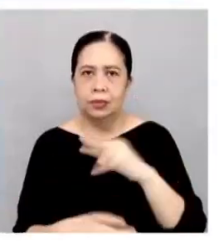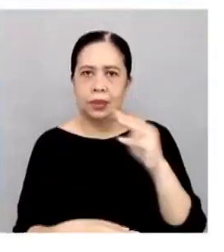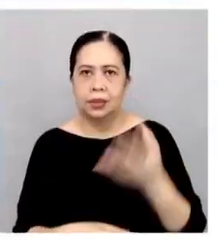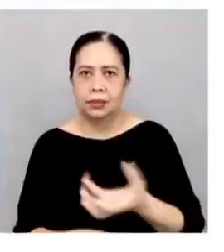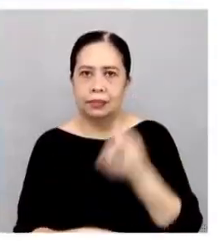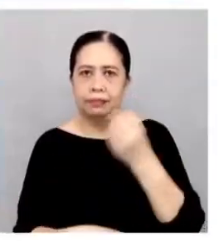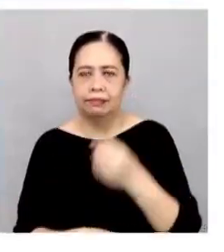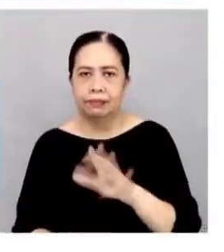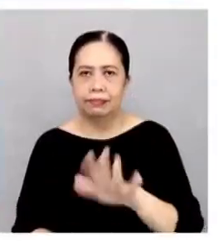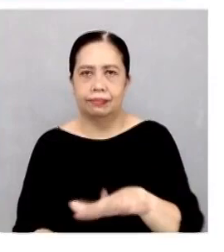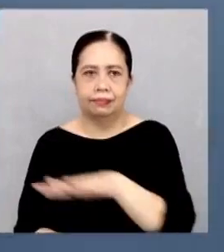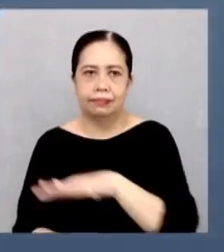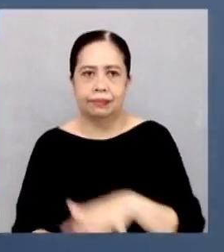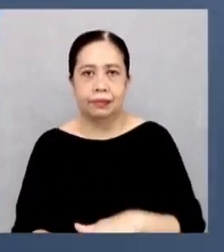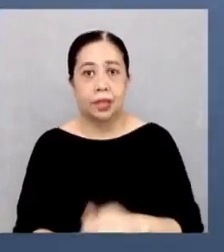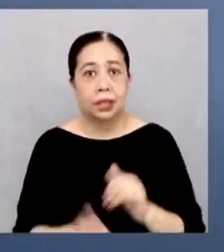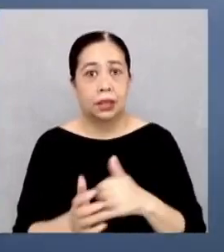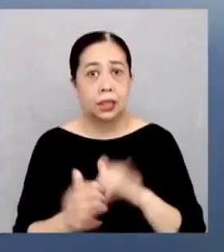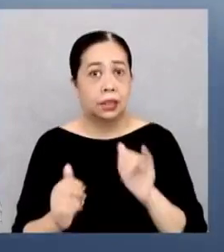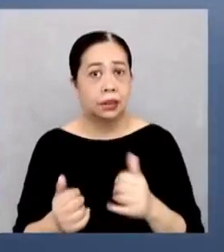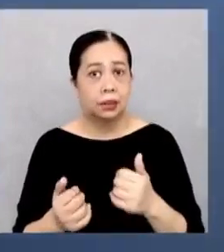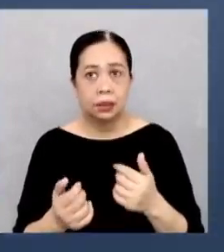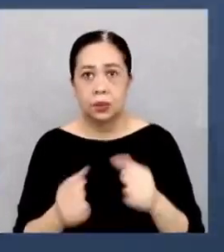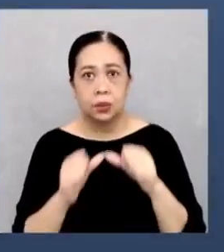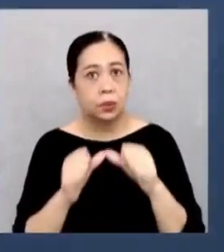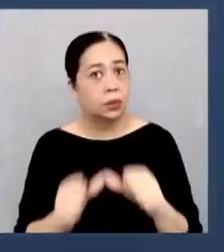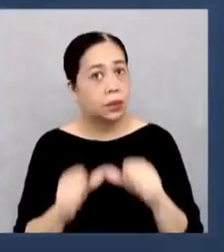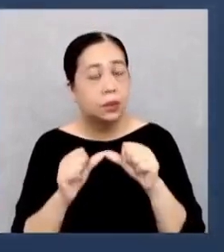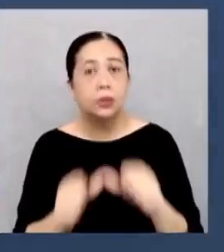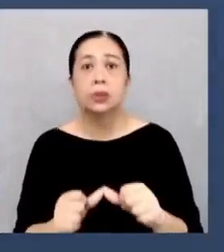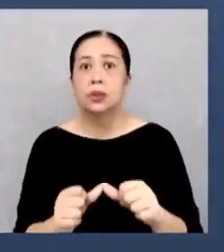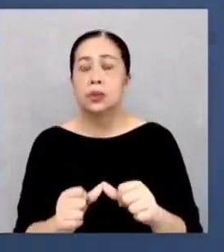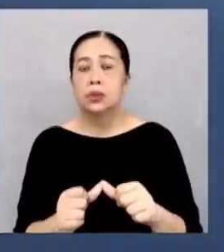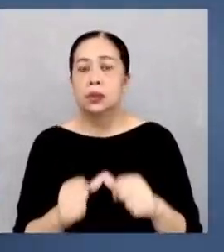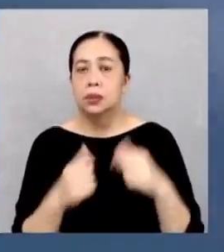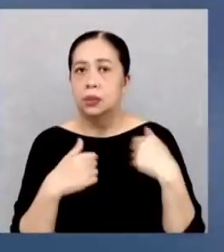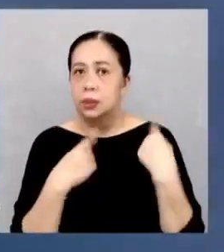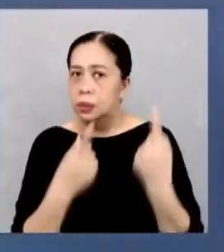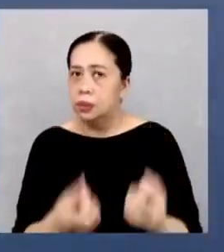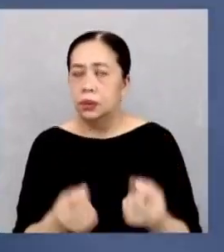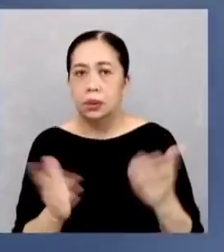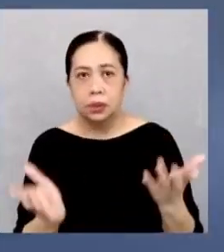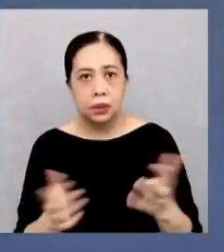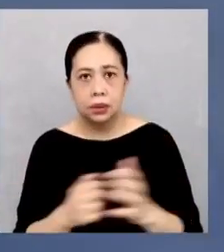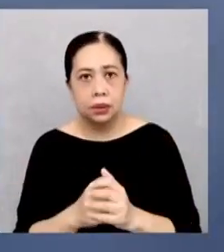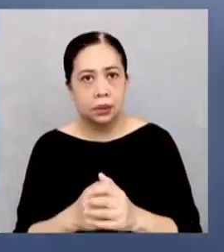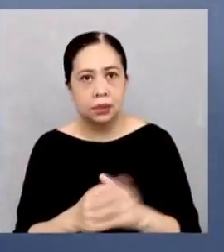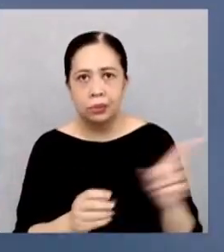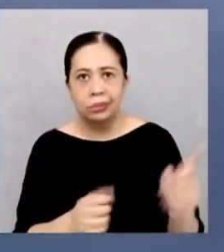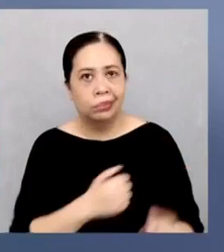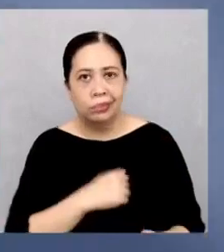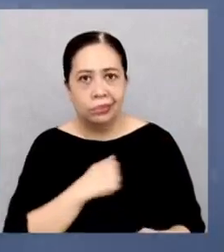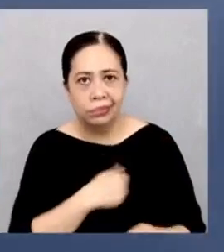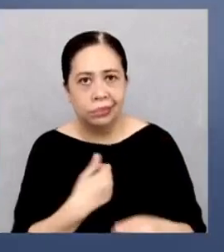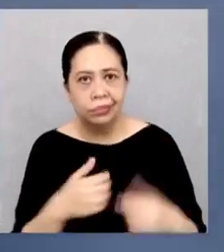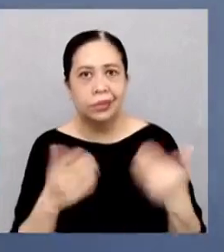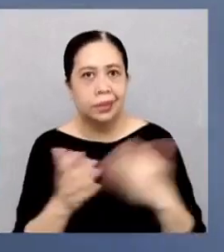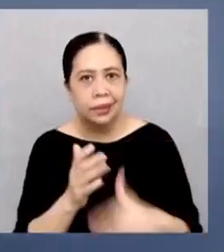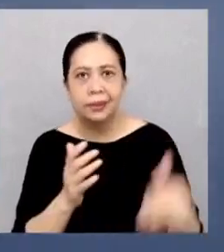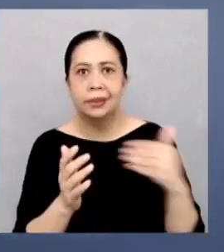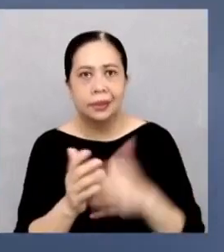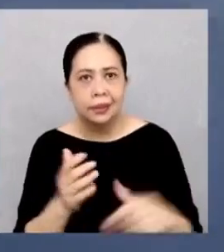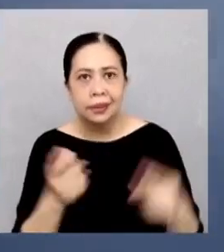So this is just the latest in a continuous and unbroken and apparently unrepentant string of